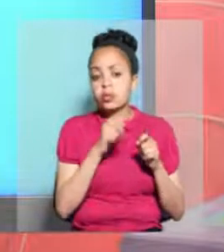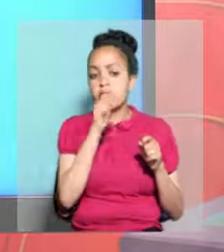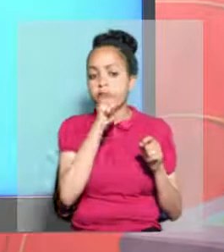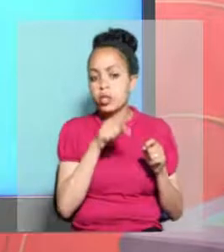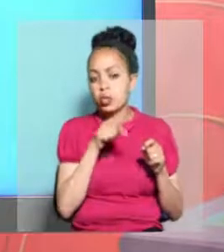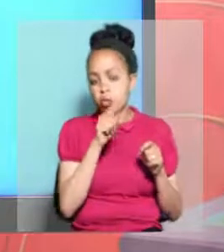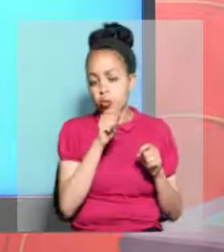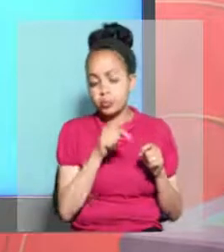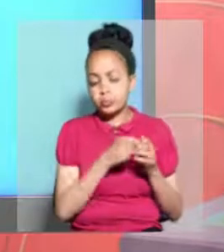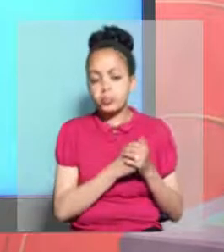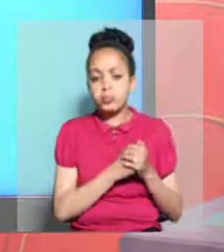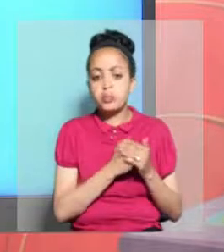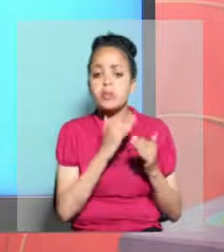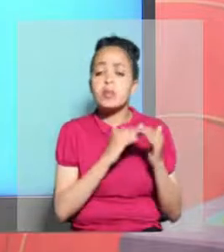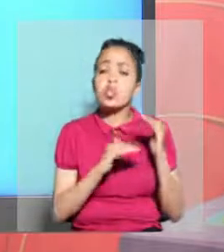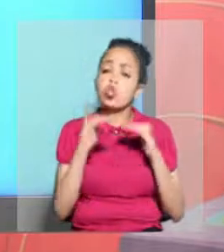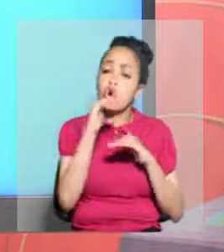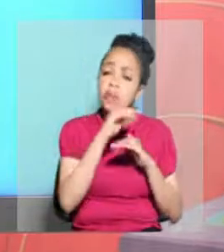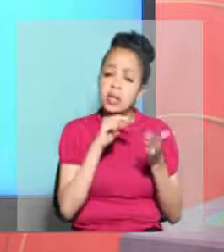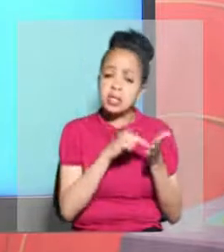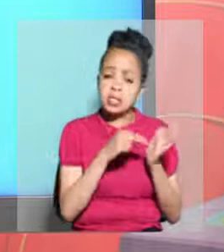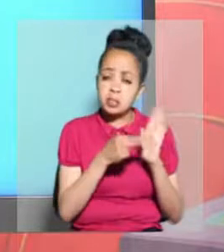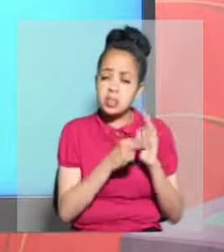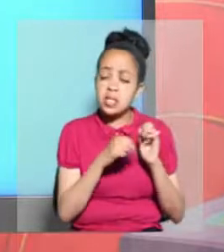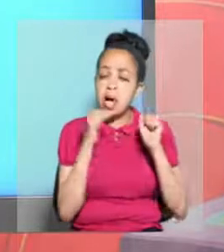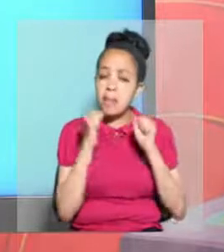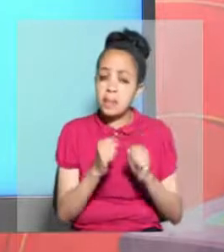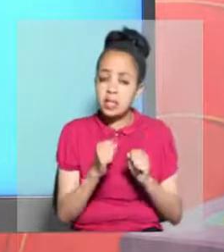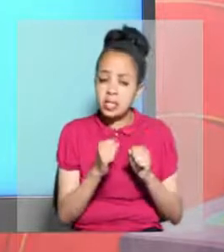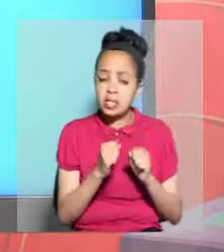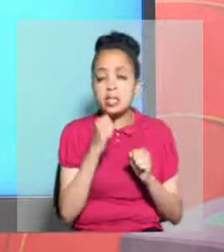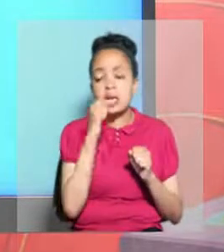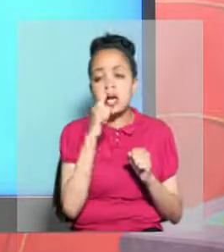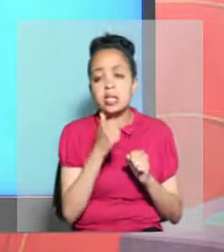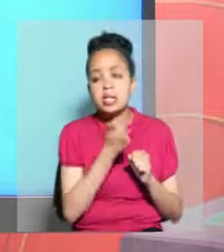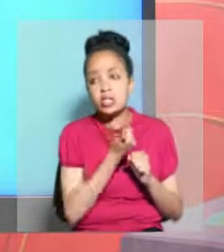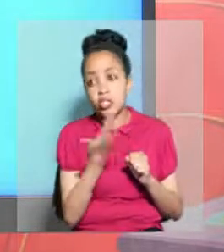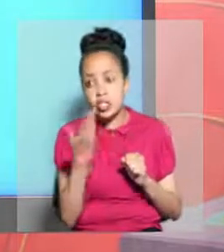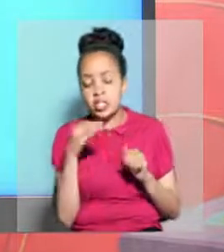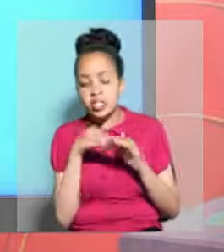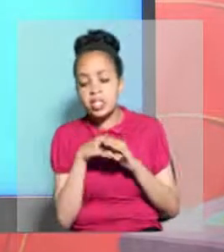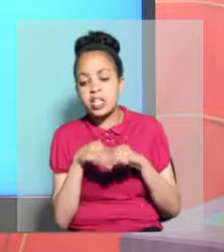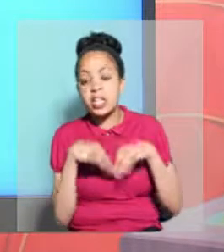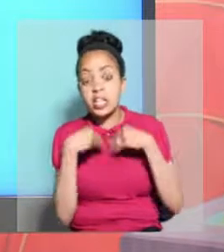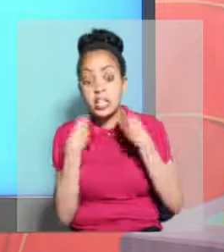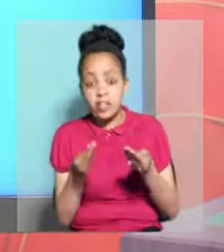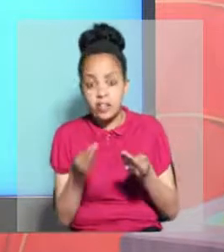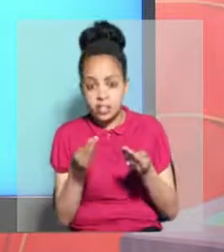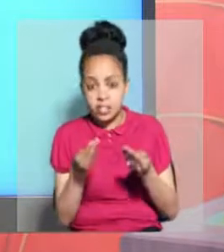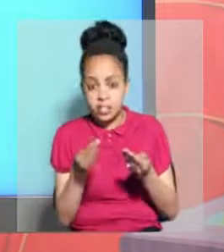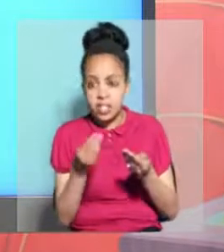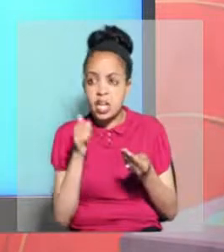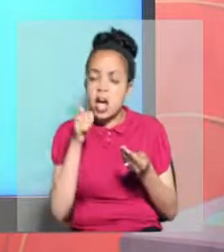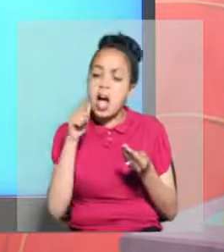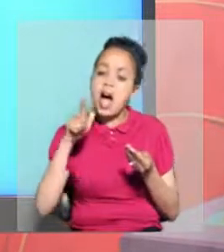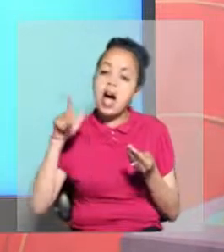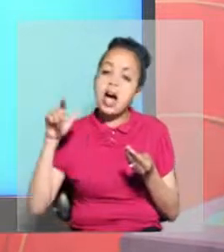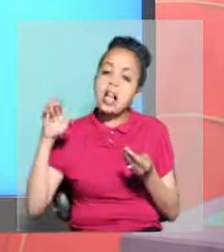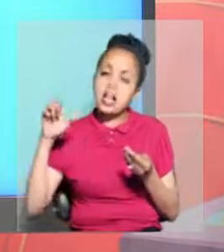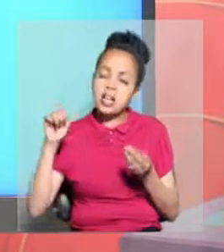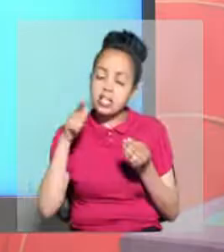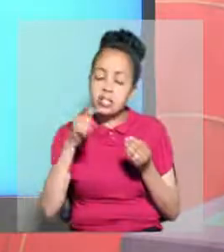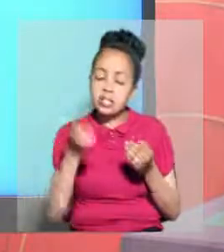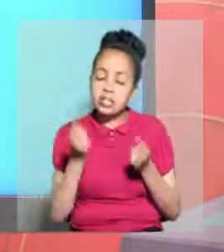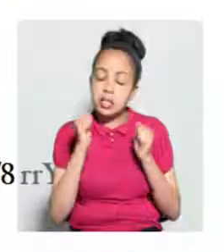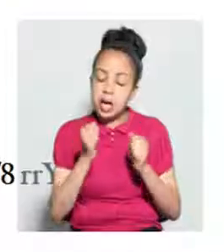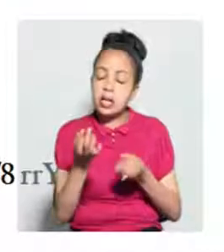When we say dominance, it is an ability of certain trait in a given allele that can capable to